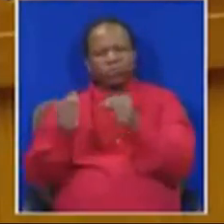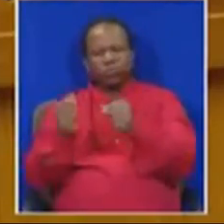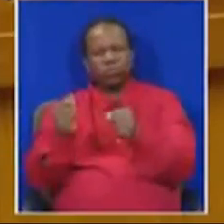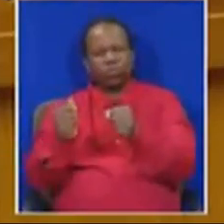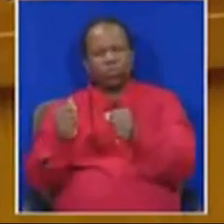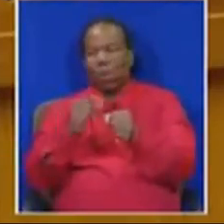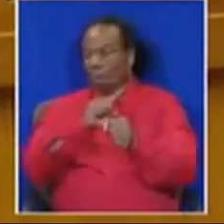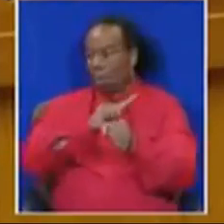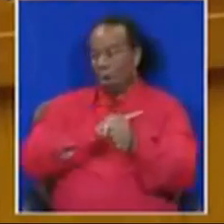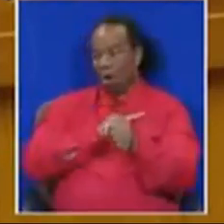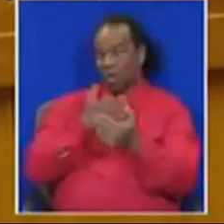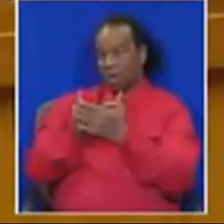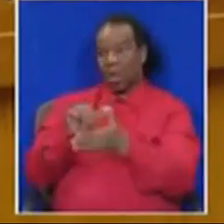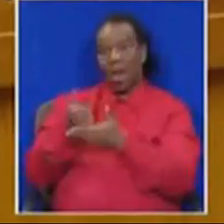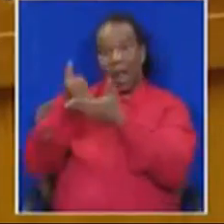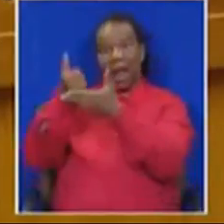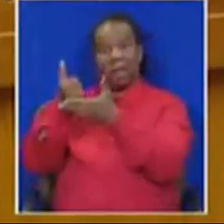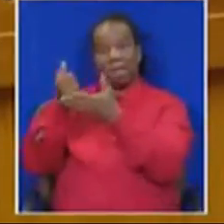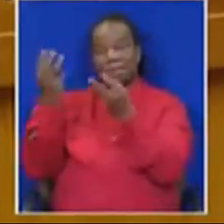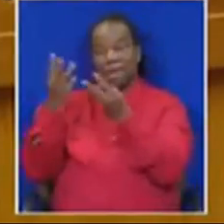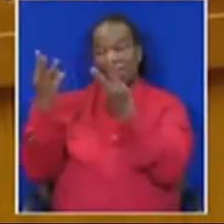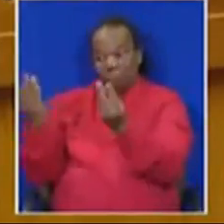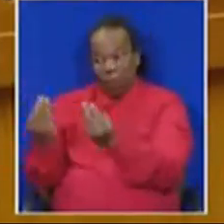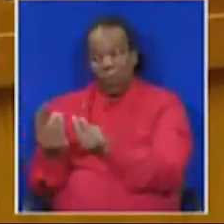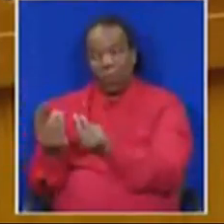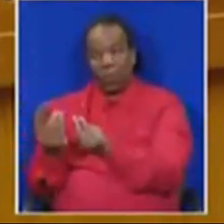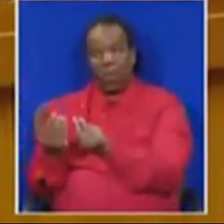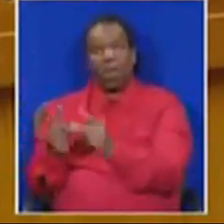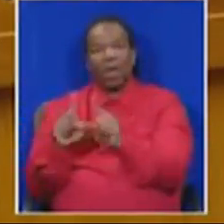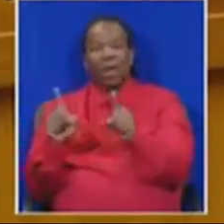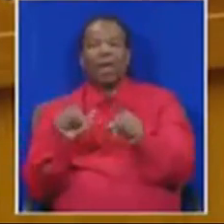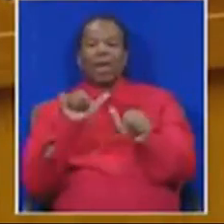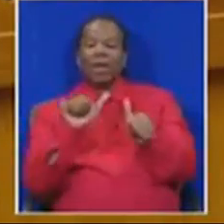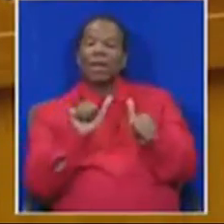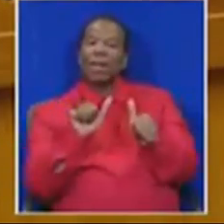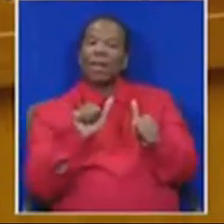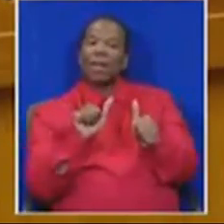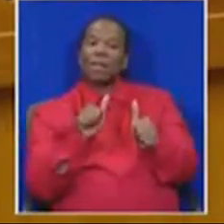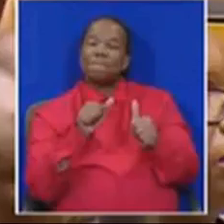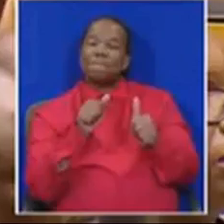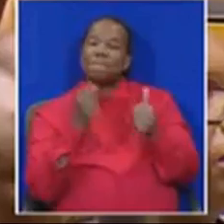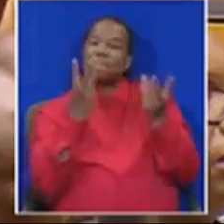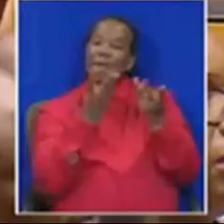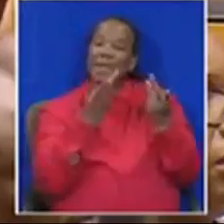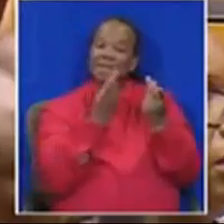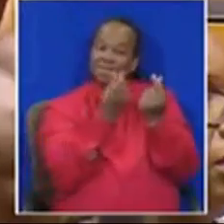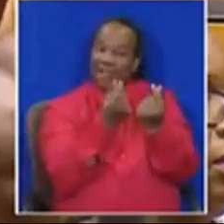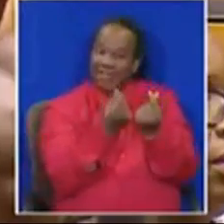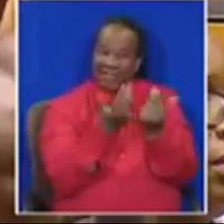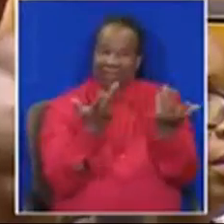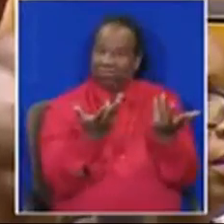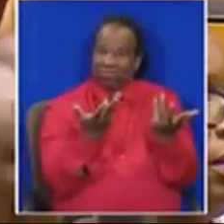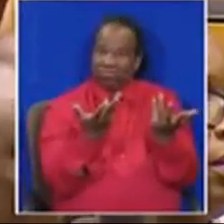people out of poverty. Public finances have been constrained, limiting the